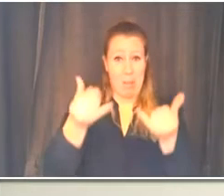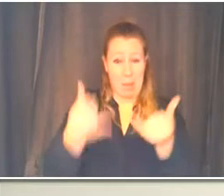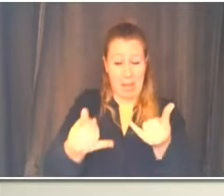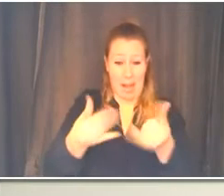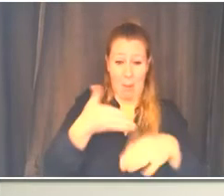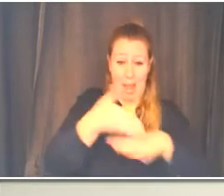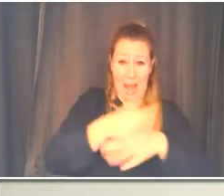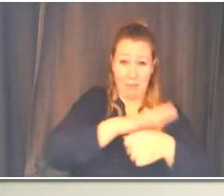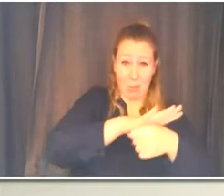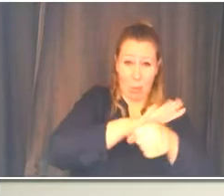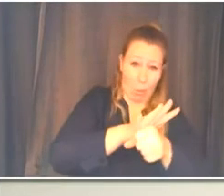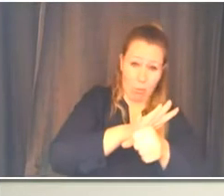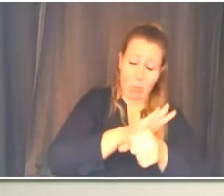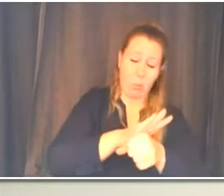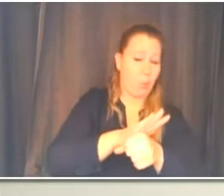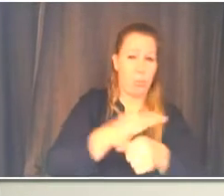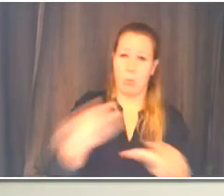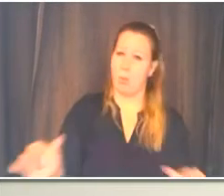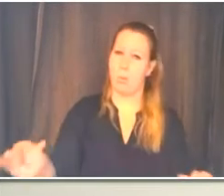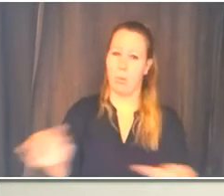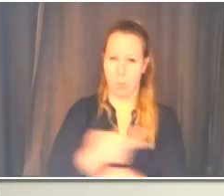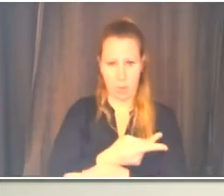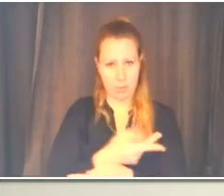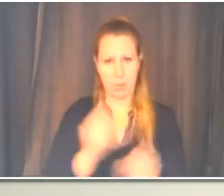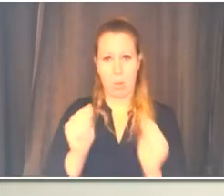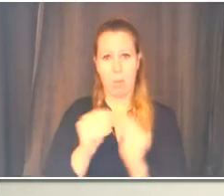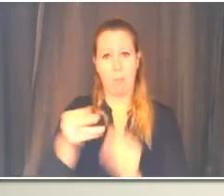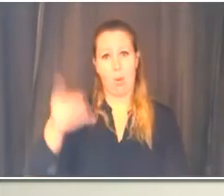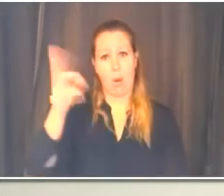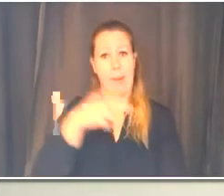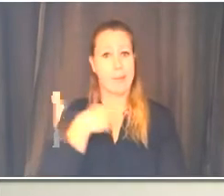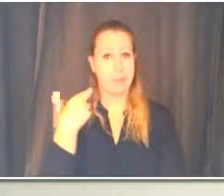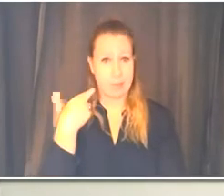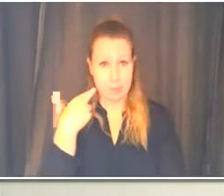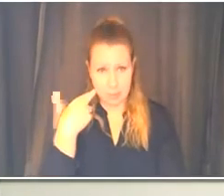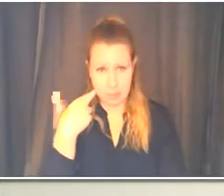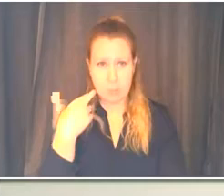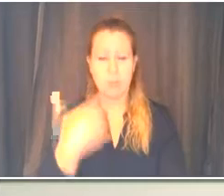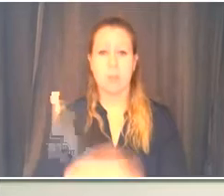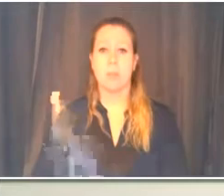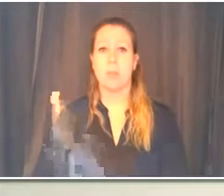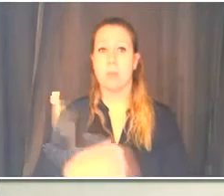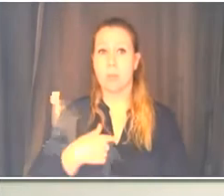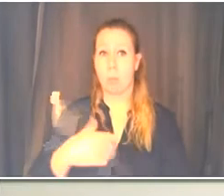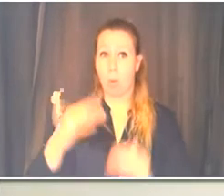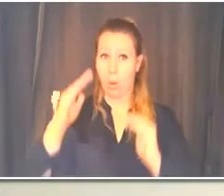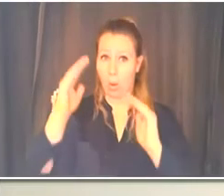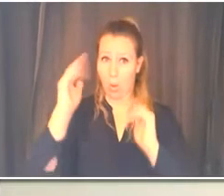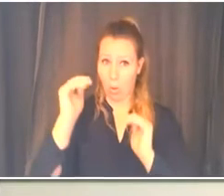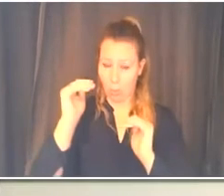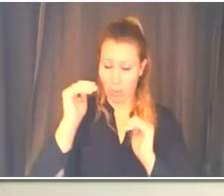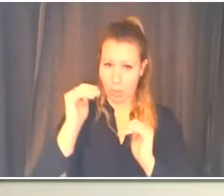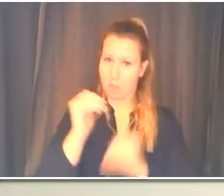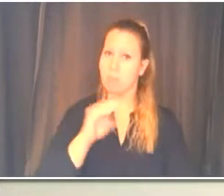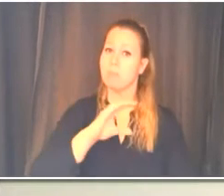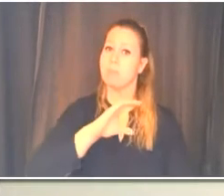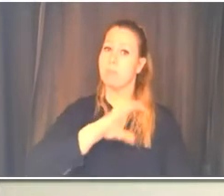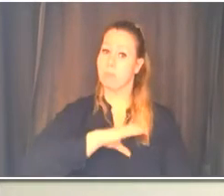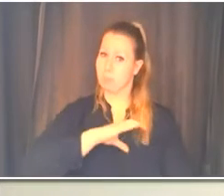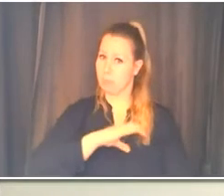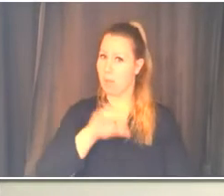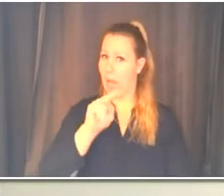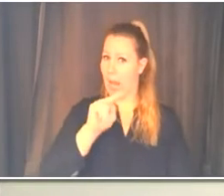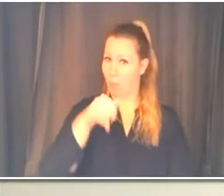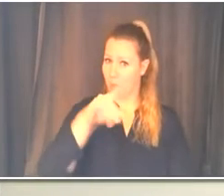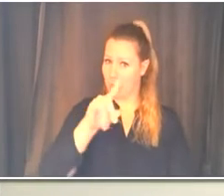work with survivors and with victims from the the the commissioner Noel and her team that we are going to be